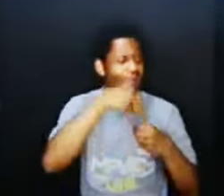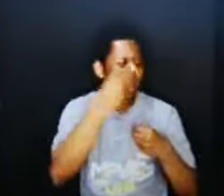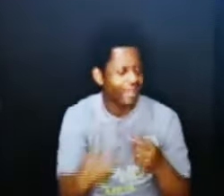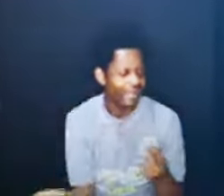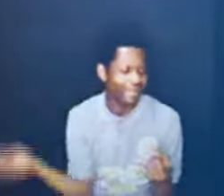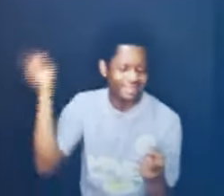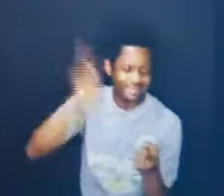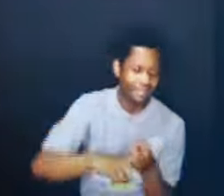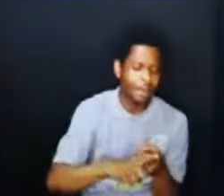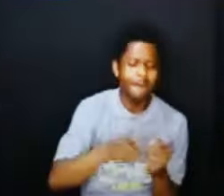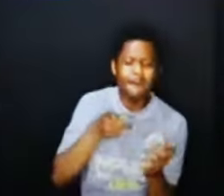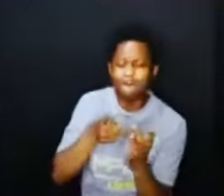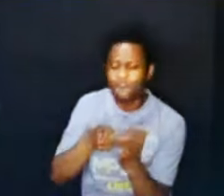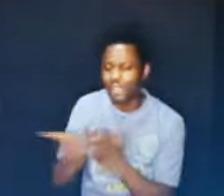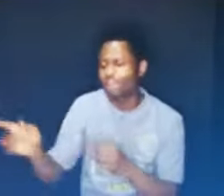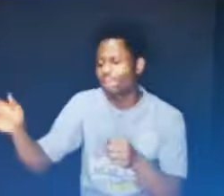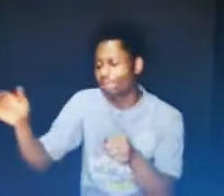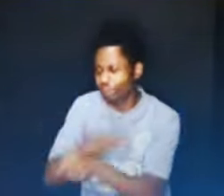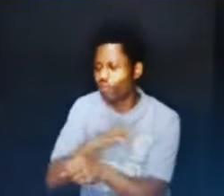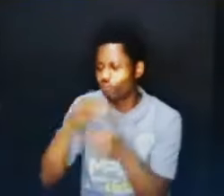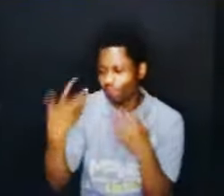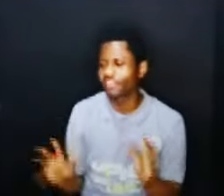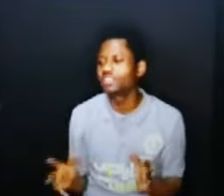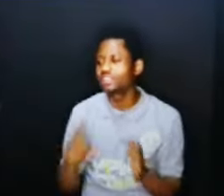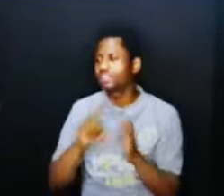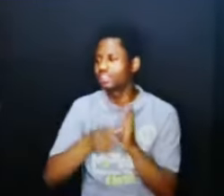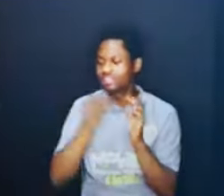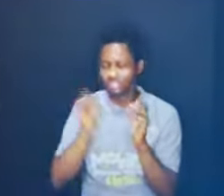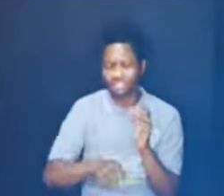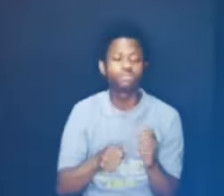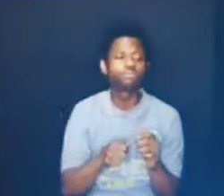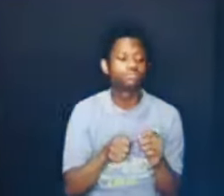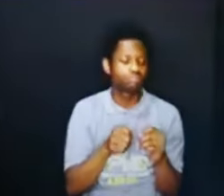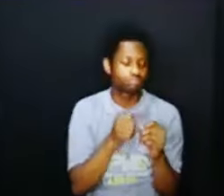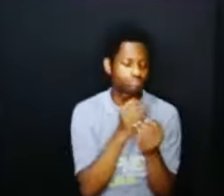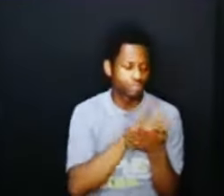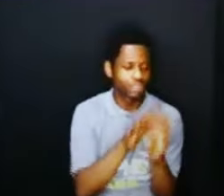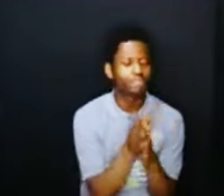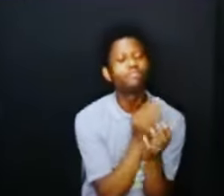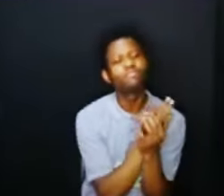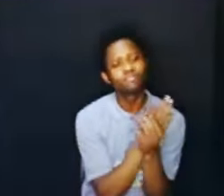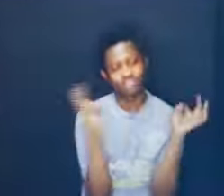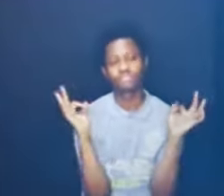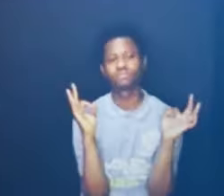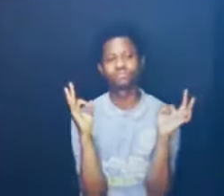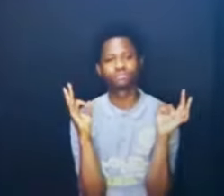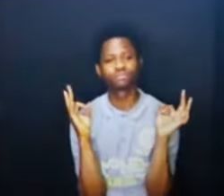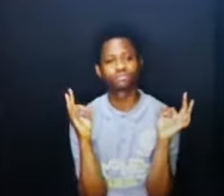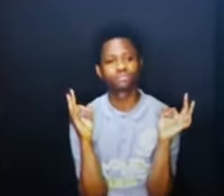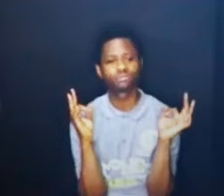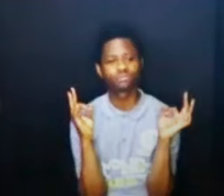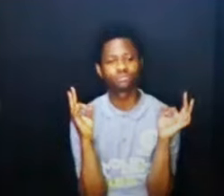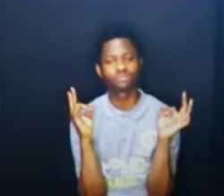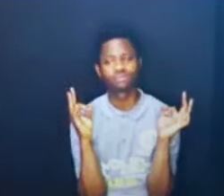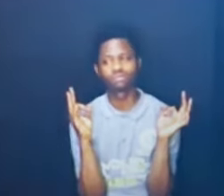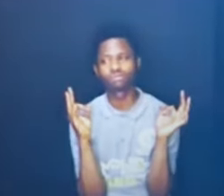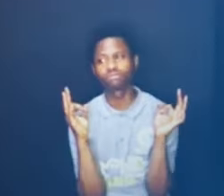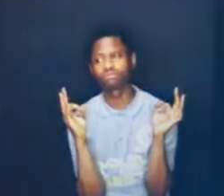And you may try to a year a denuncia on no say no cream, say, we refuse what Jesse, what you are